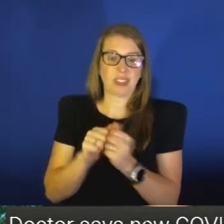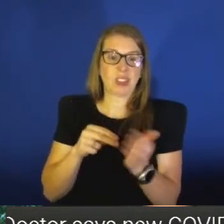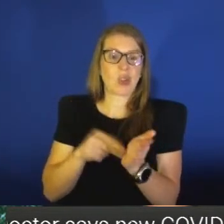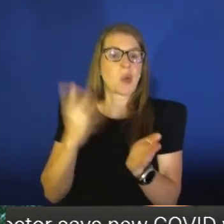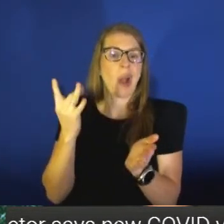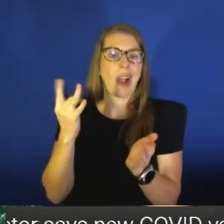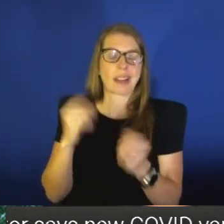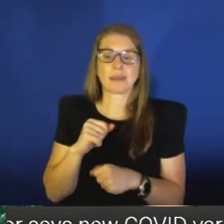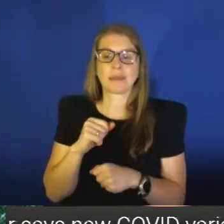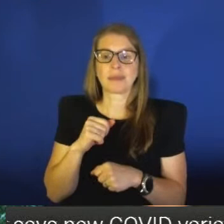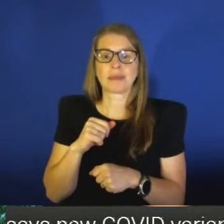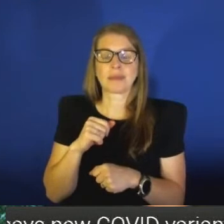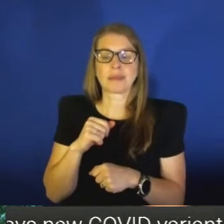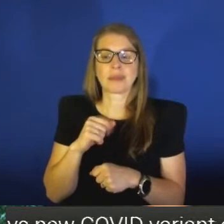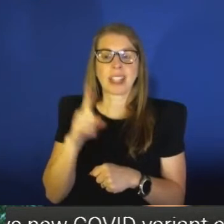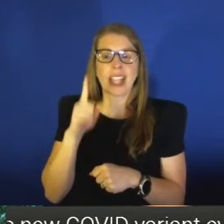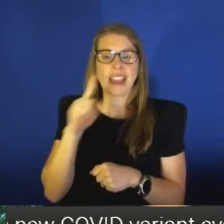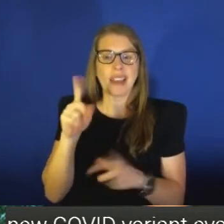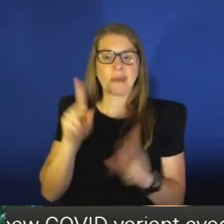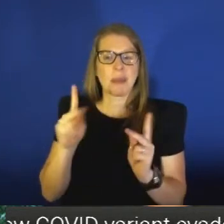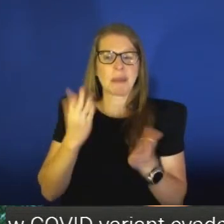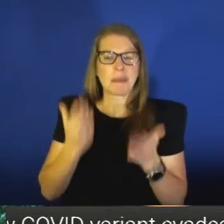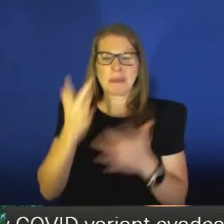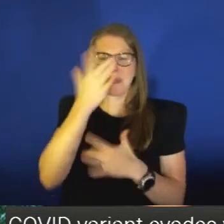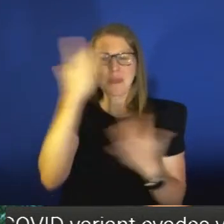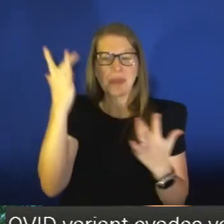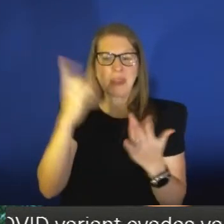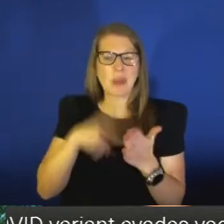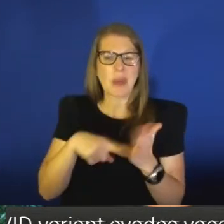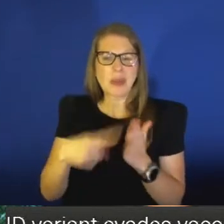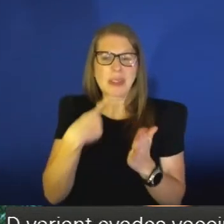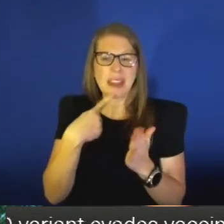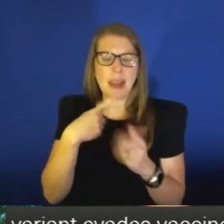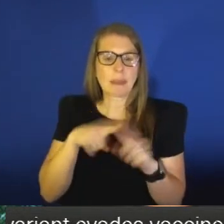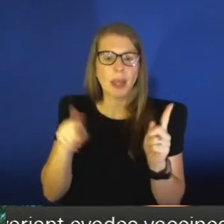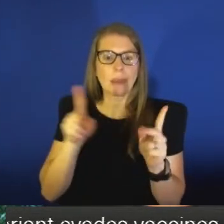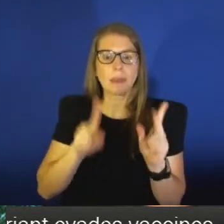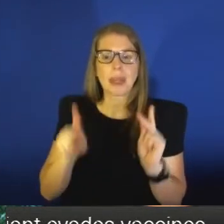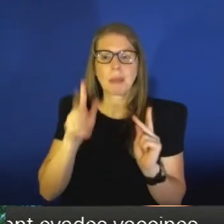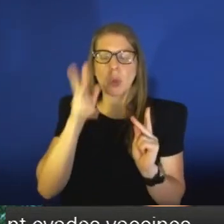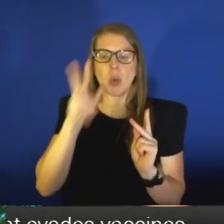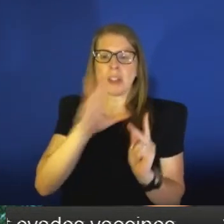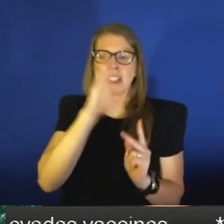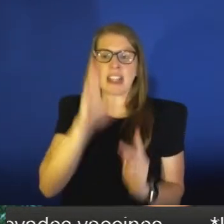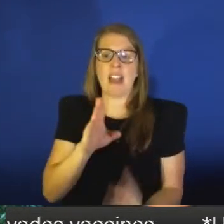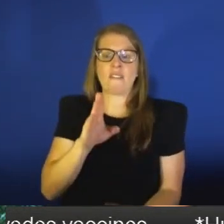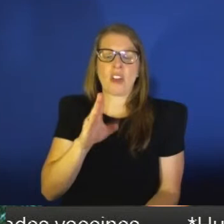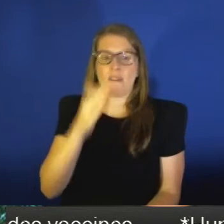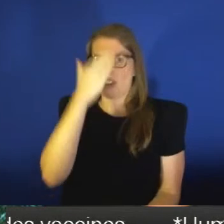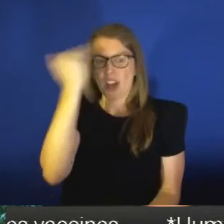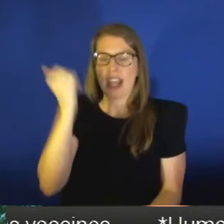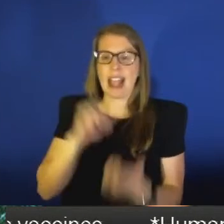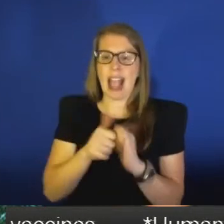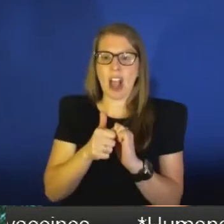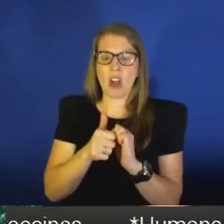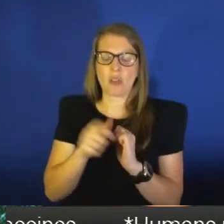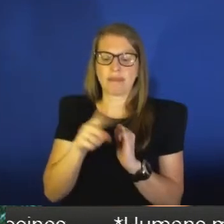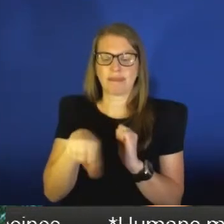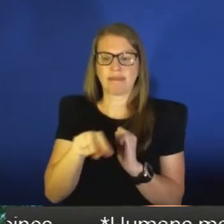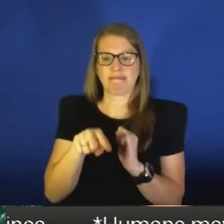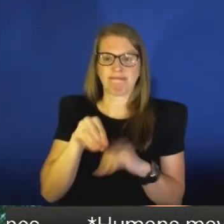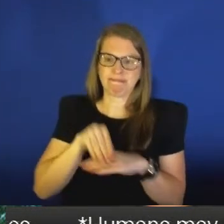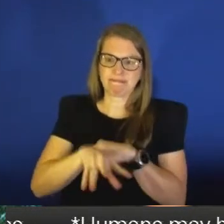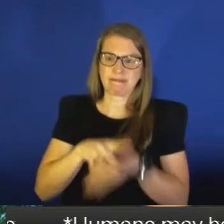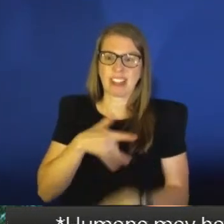I think people may forget what you said, but people will never forget how you made them feel. And I think that when I think